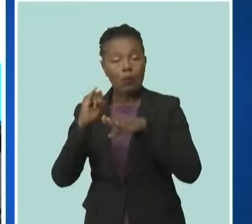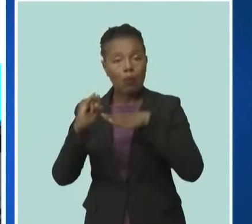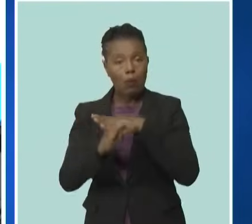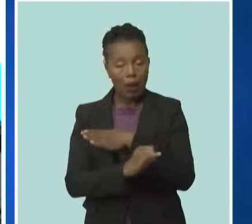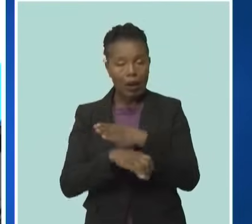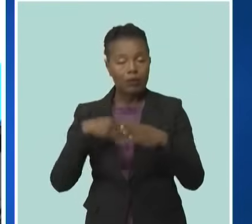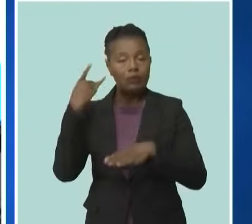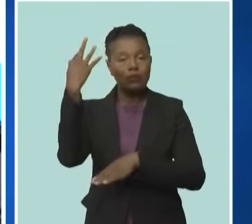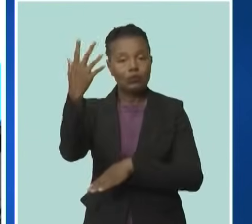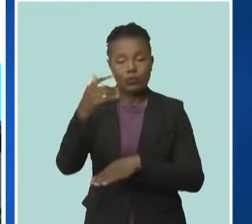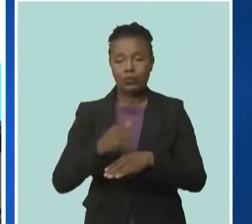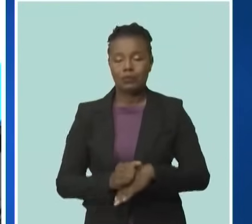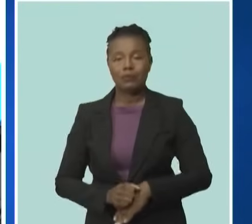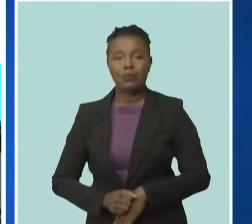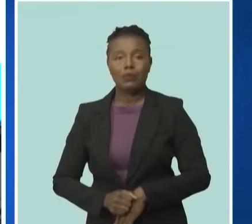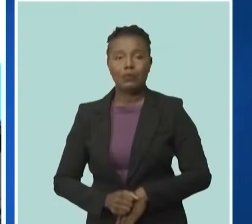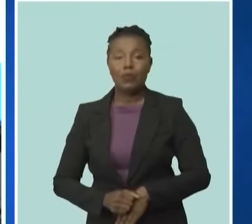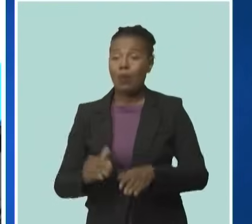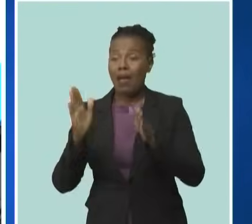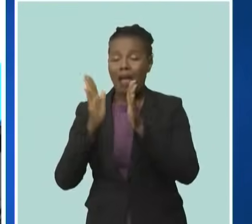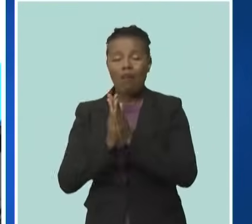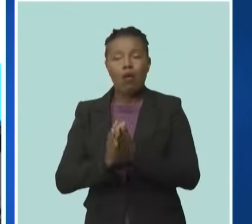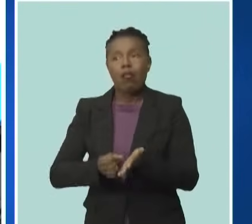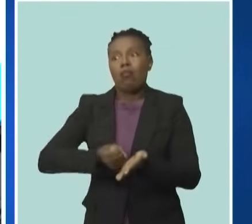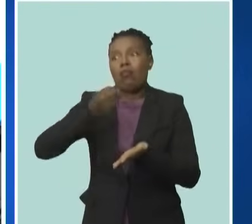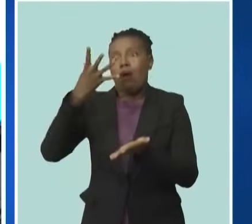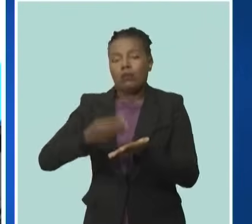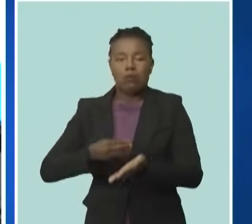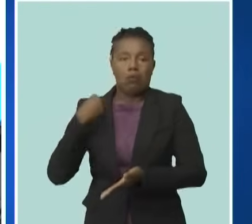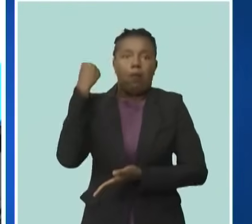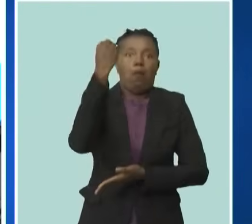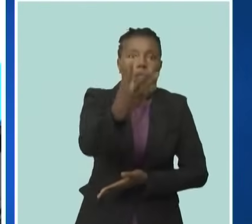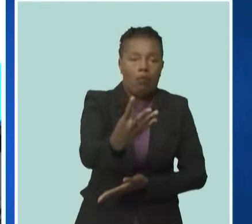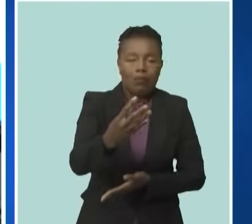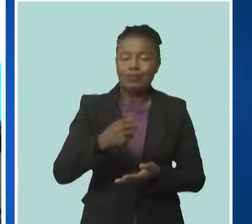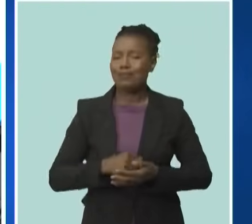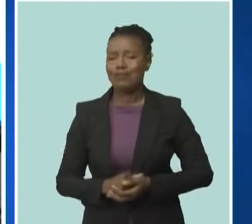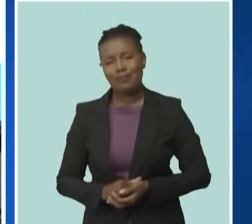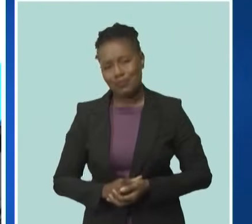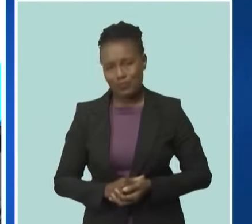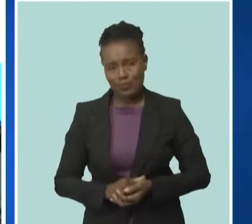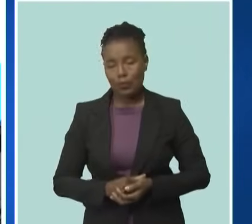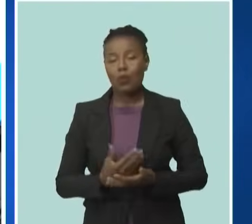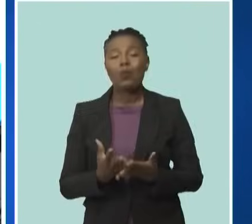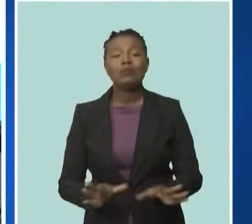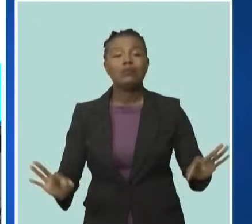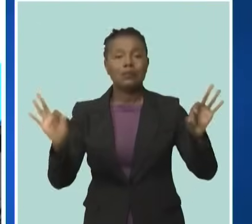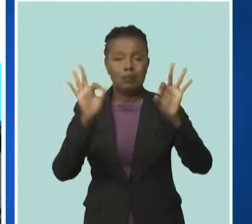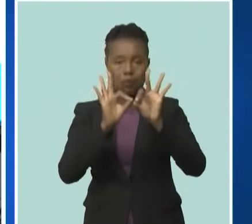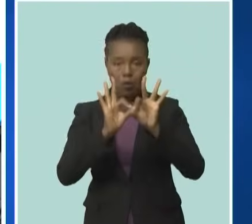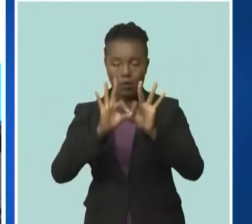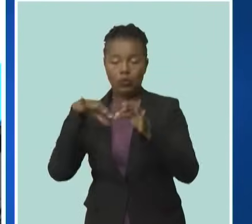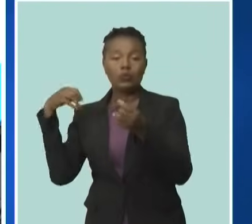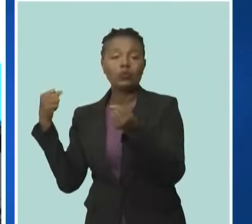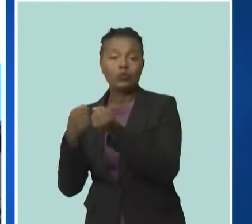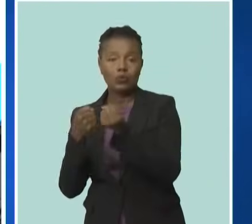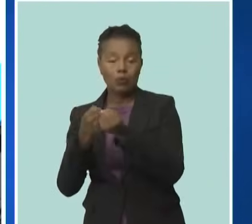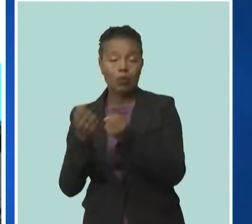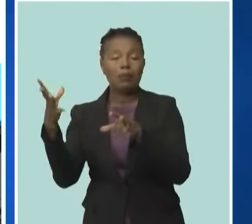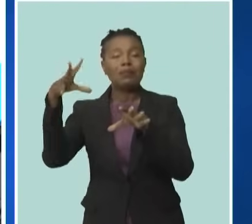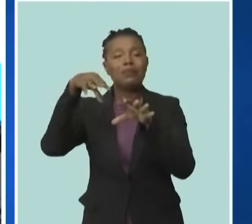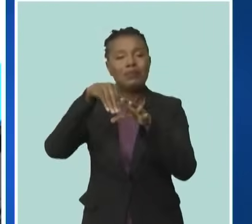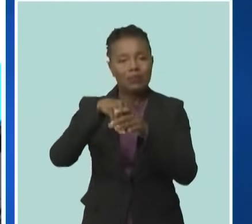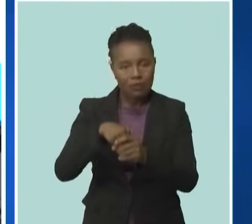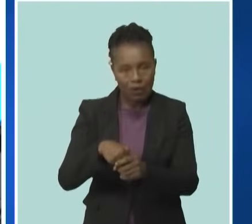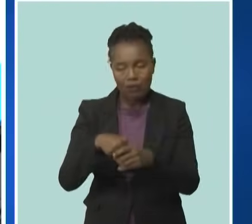island. We are not asking the public to give a large amount to make a difference, but what matters is participation, being part of something